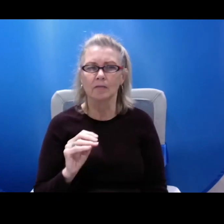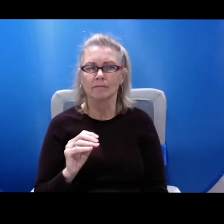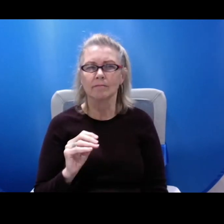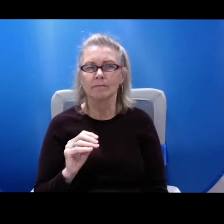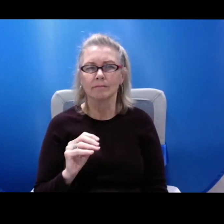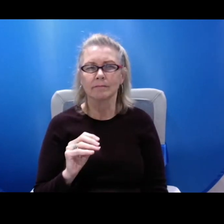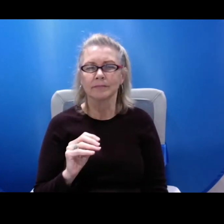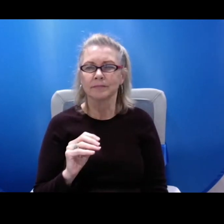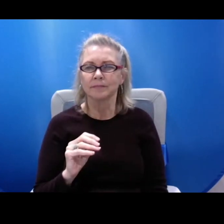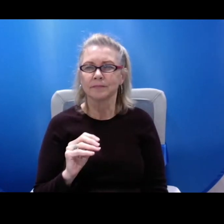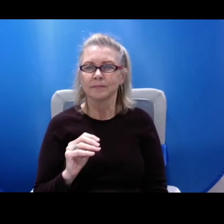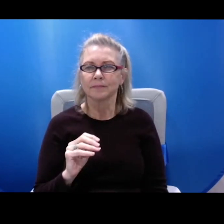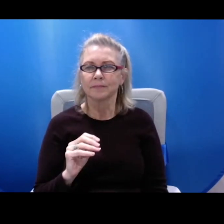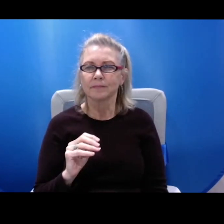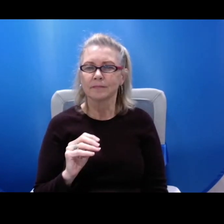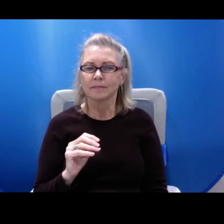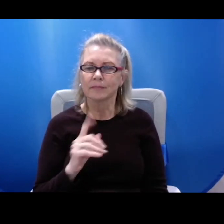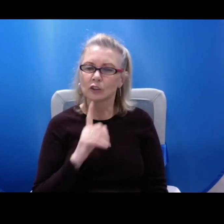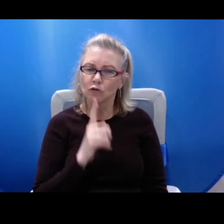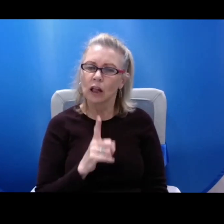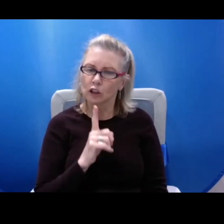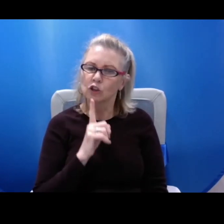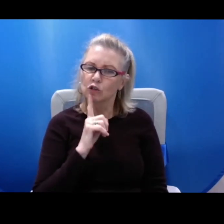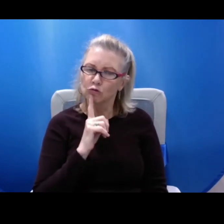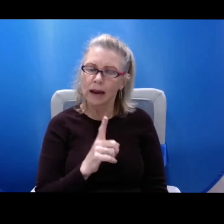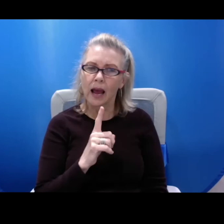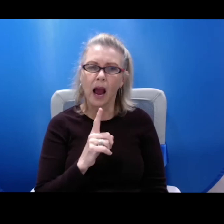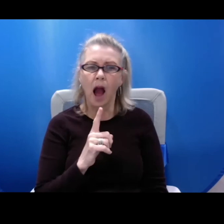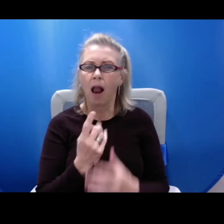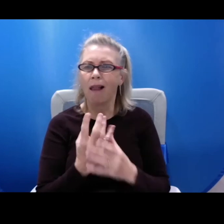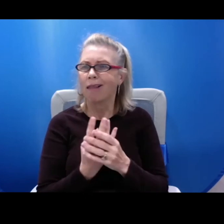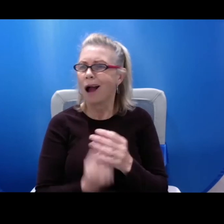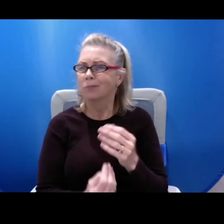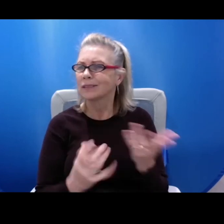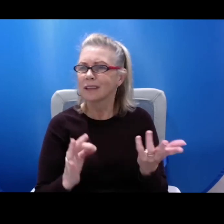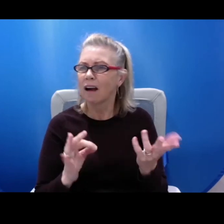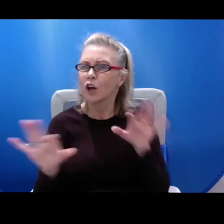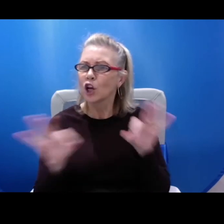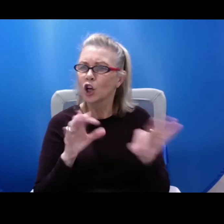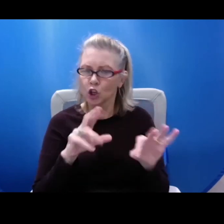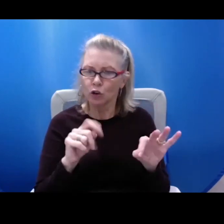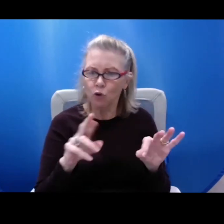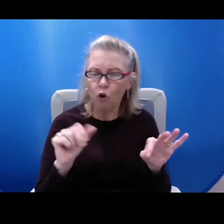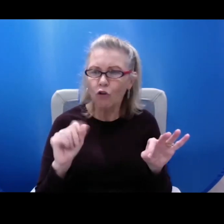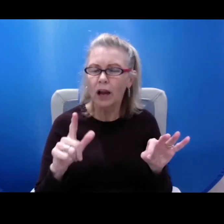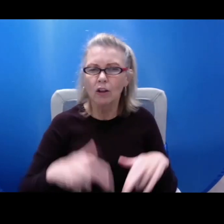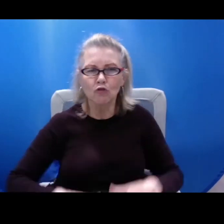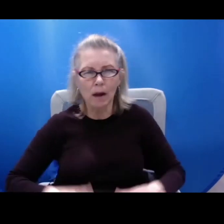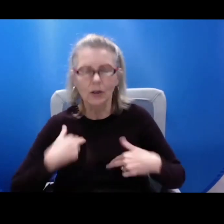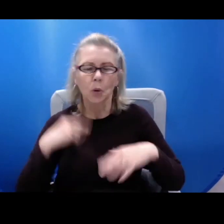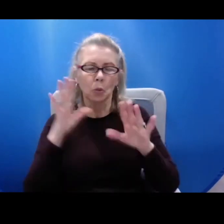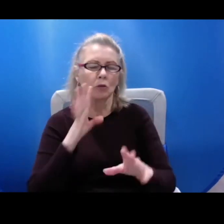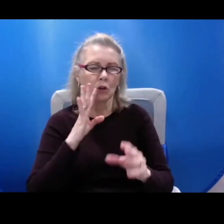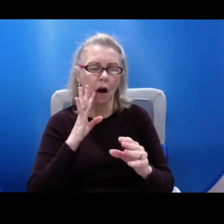a real absence of curatorial residencies and funding for those. But Susan will talk more about